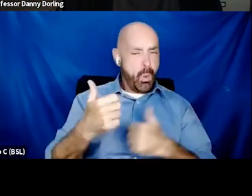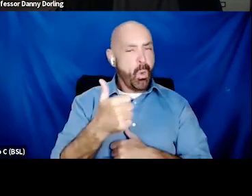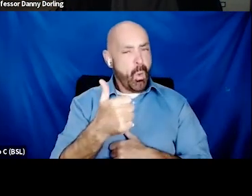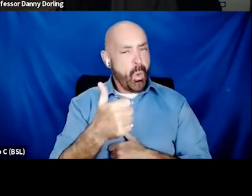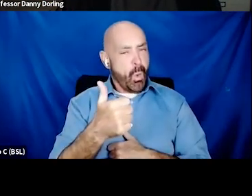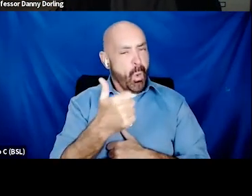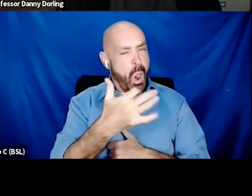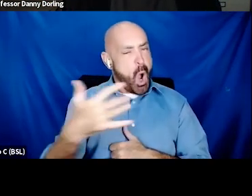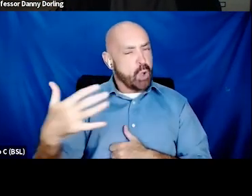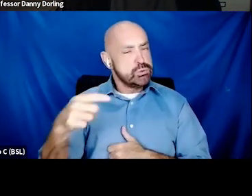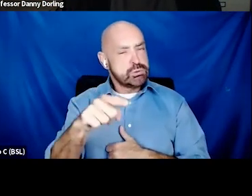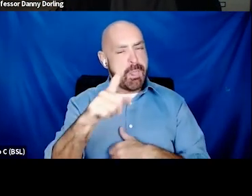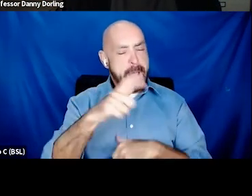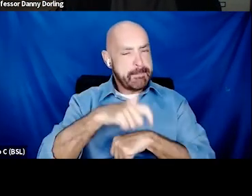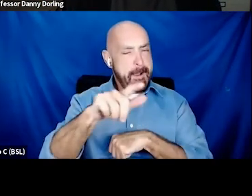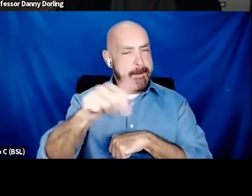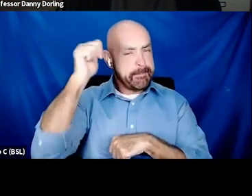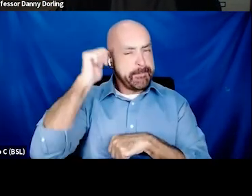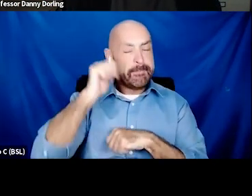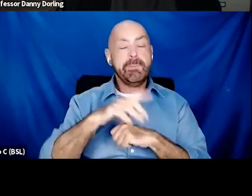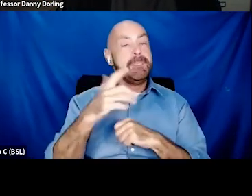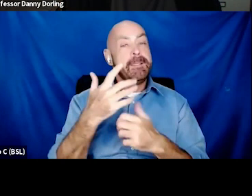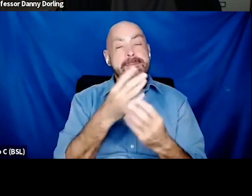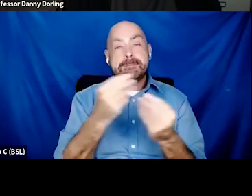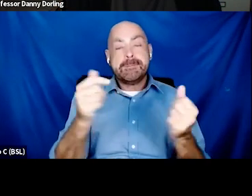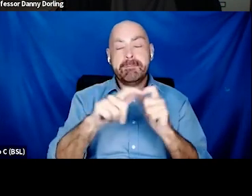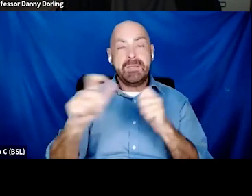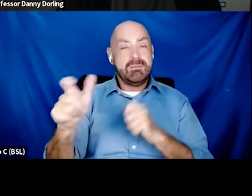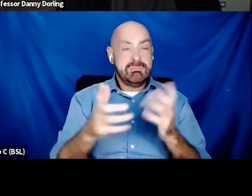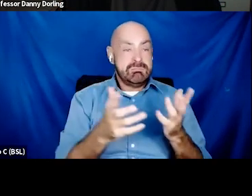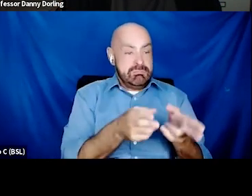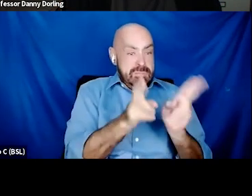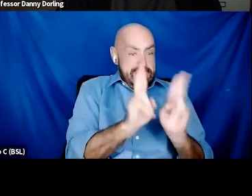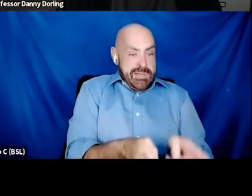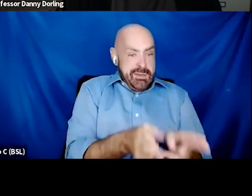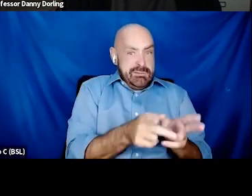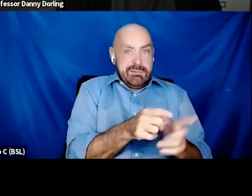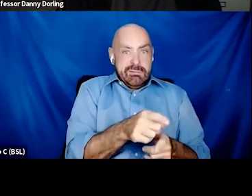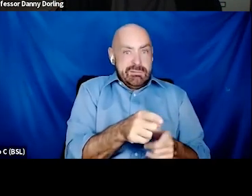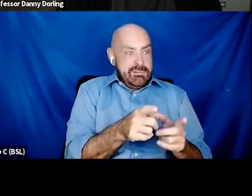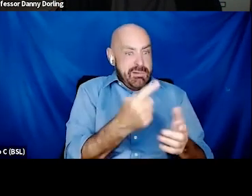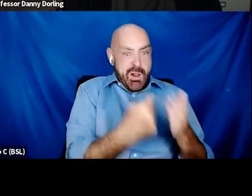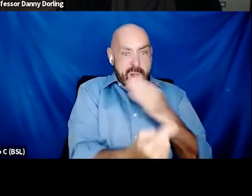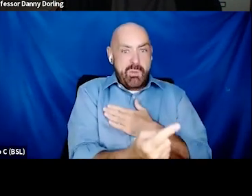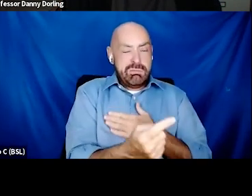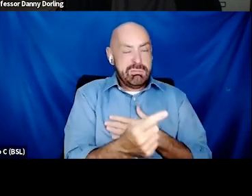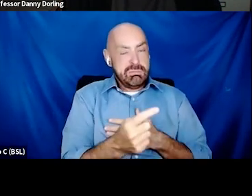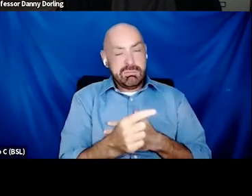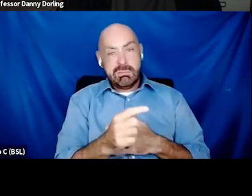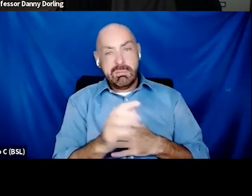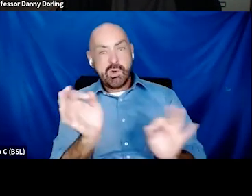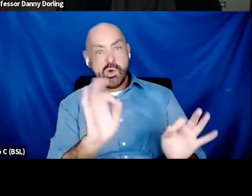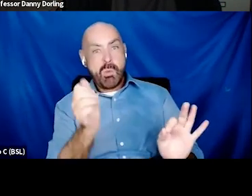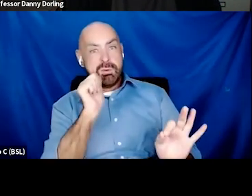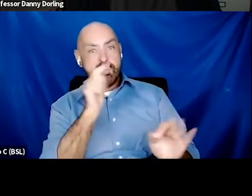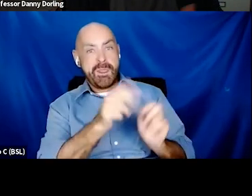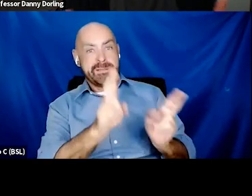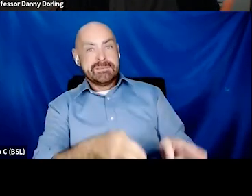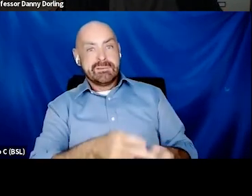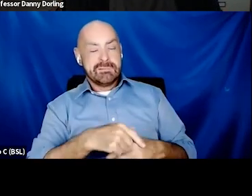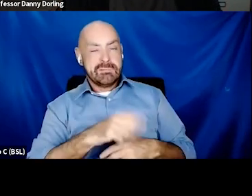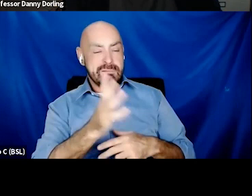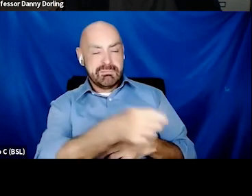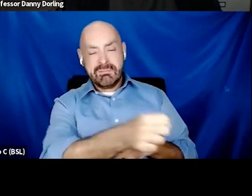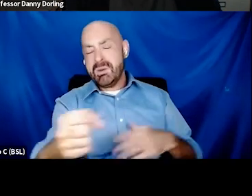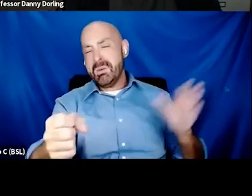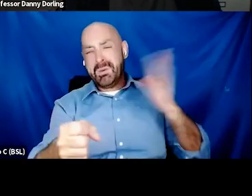There were significant numbers of people who died alone with nobody knowing that they died, and it was a media story before the pandemic. Whereas